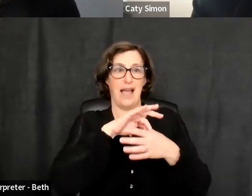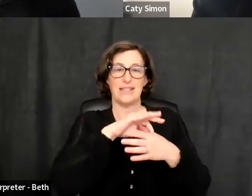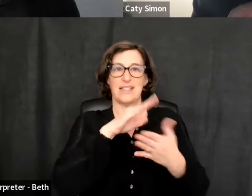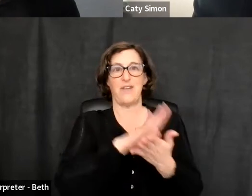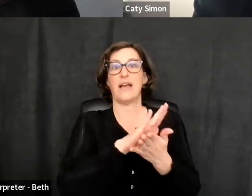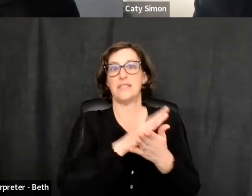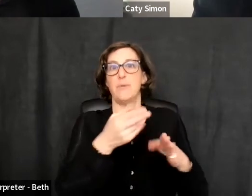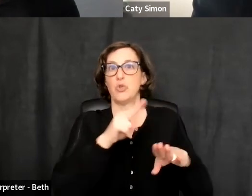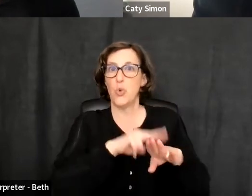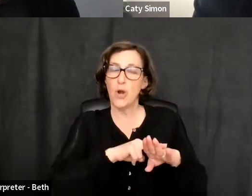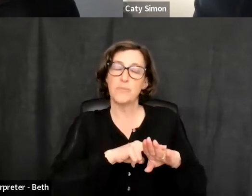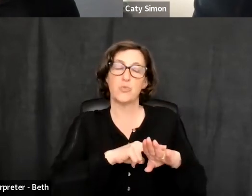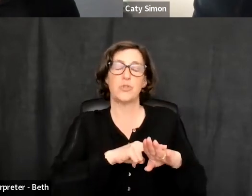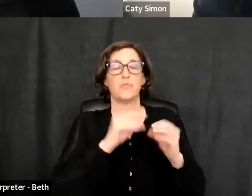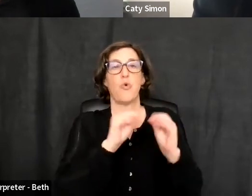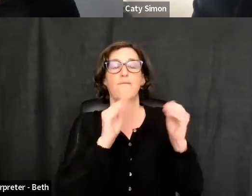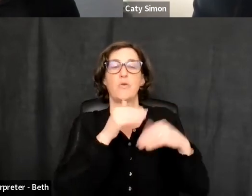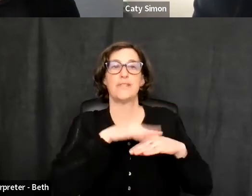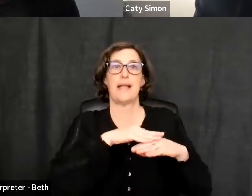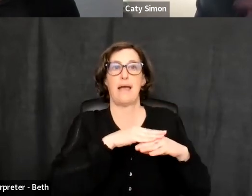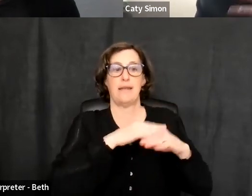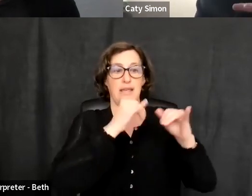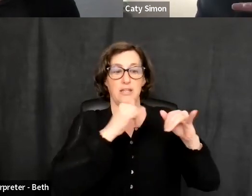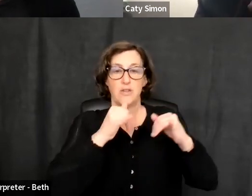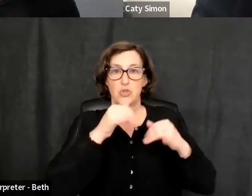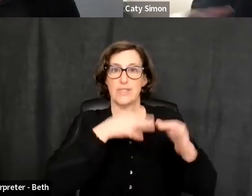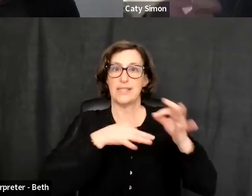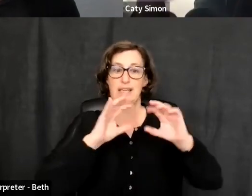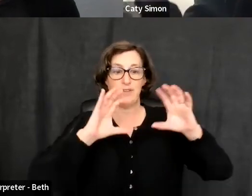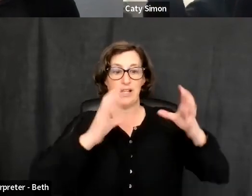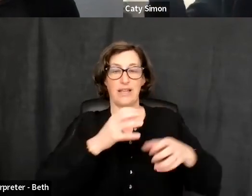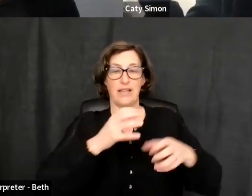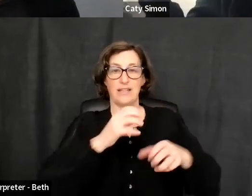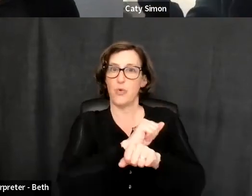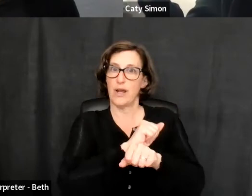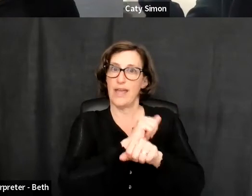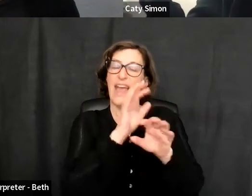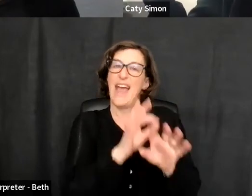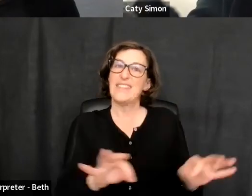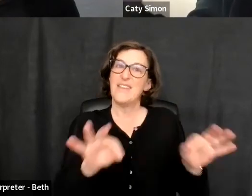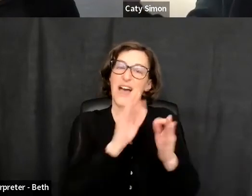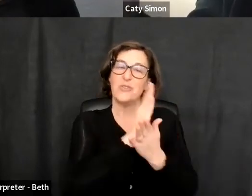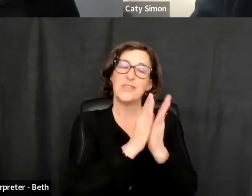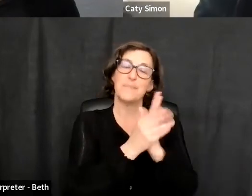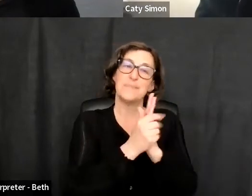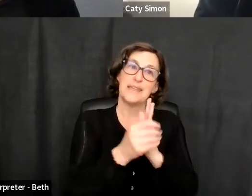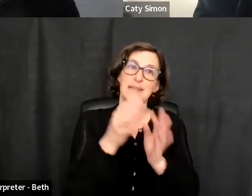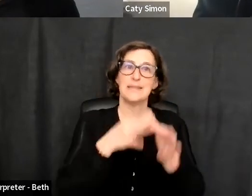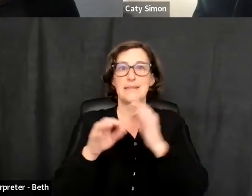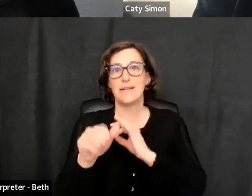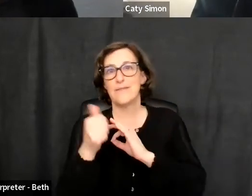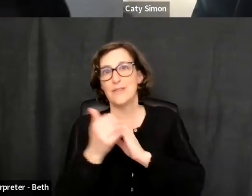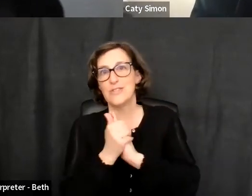are individualistic rather than based in collective work, as I keep on saying, and they value some skill sets over others, as Sarah pointed out, and